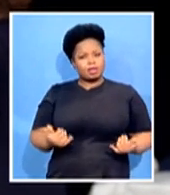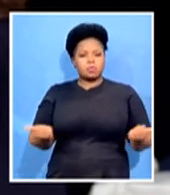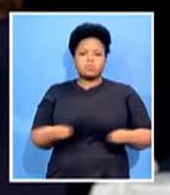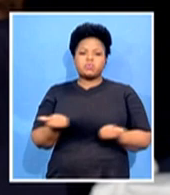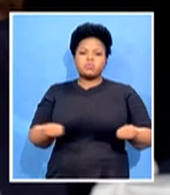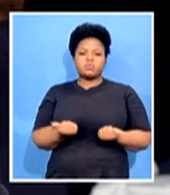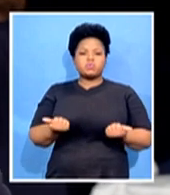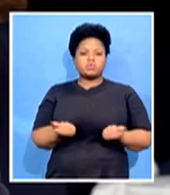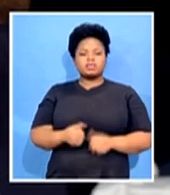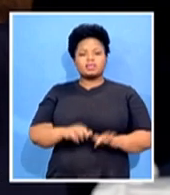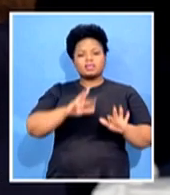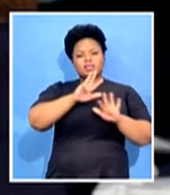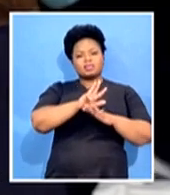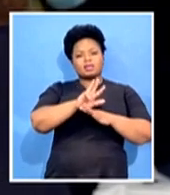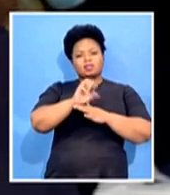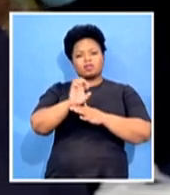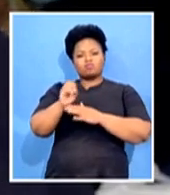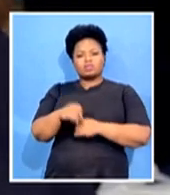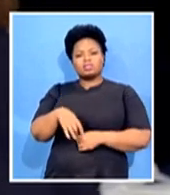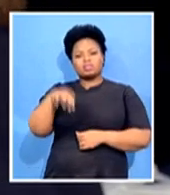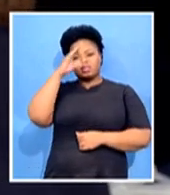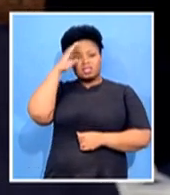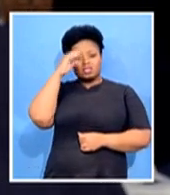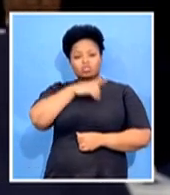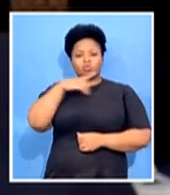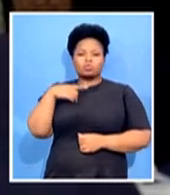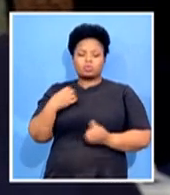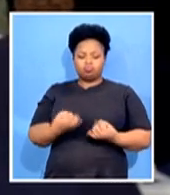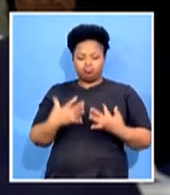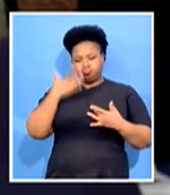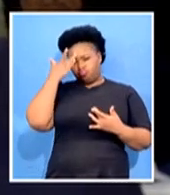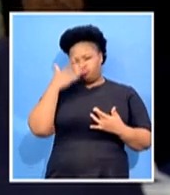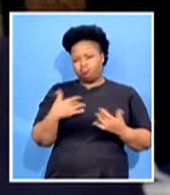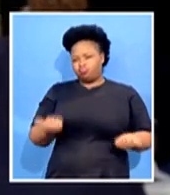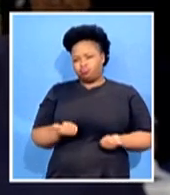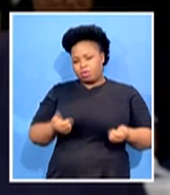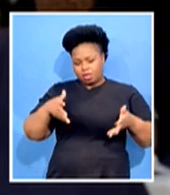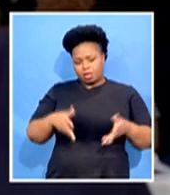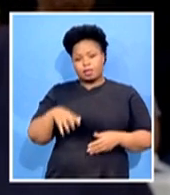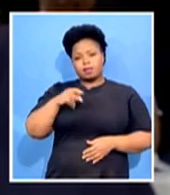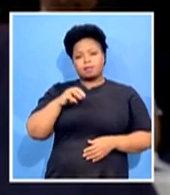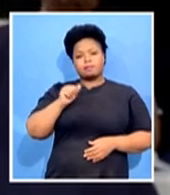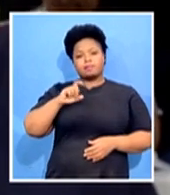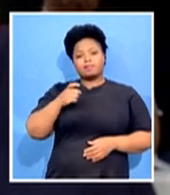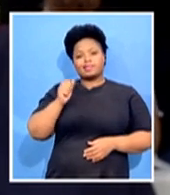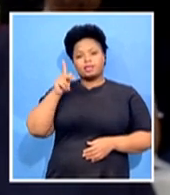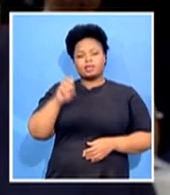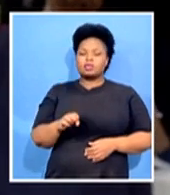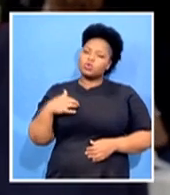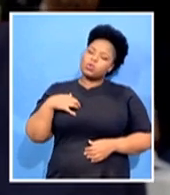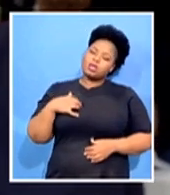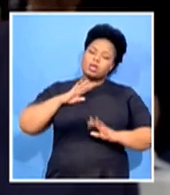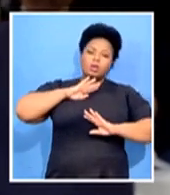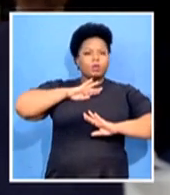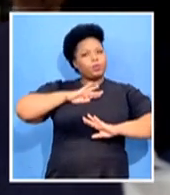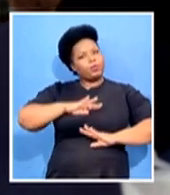Maxeke Hospital. So I think this particular moment for them quite momentous in the sense that it's their turn now. It's their turn to